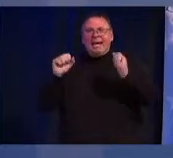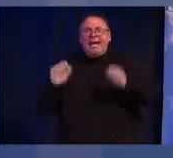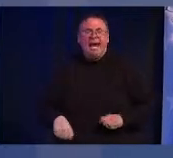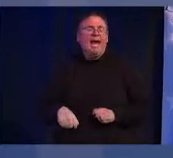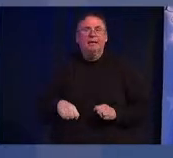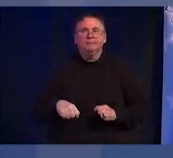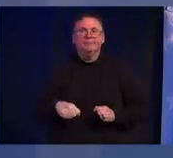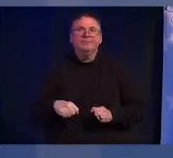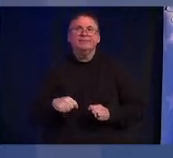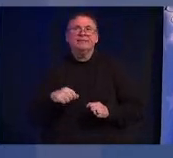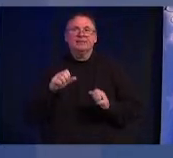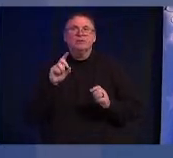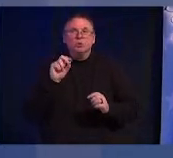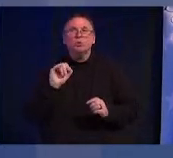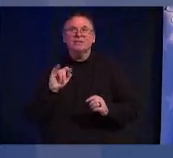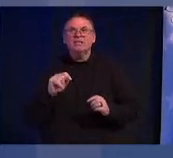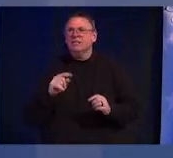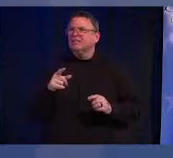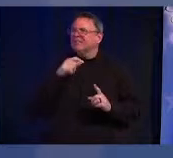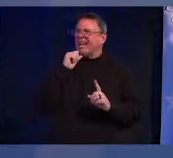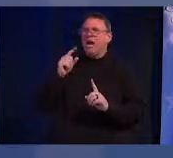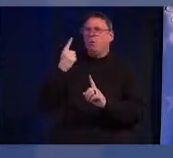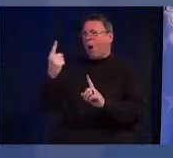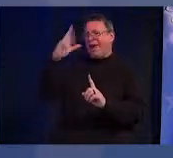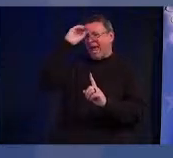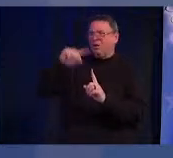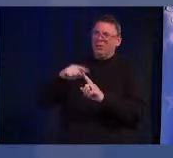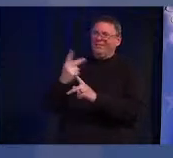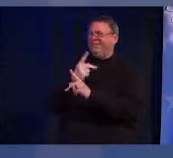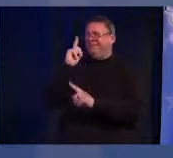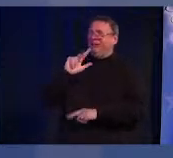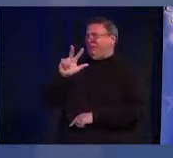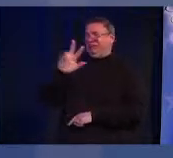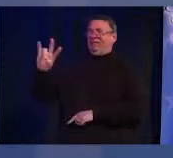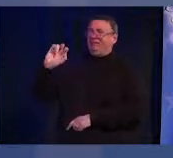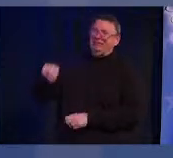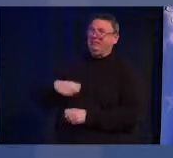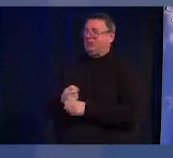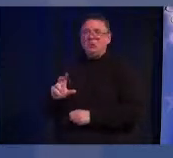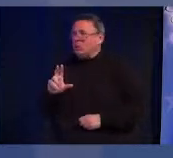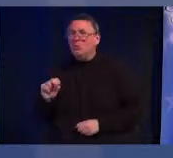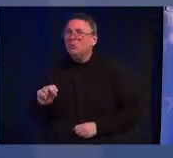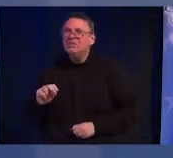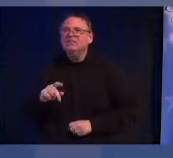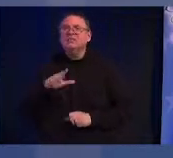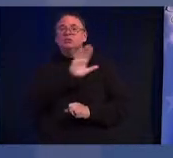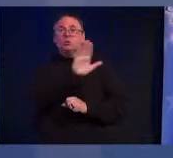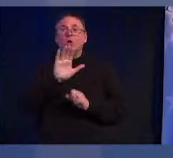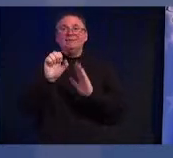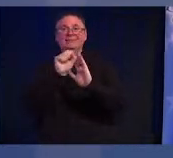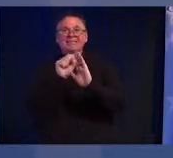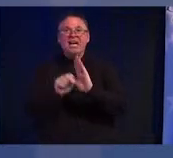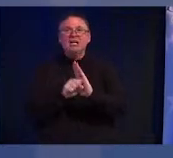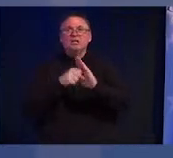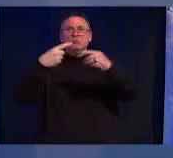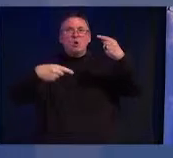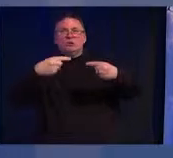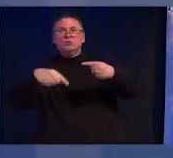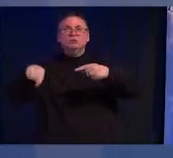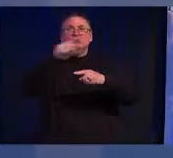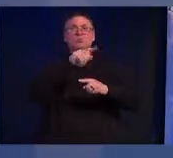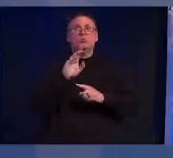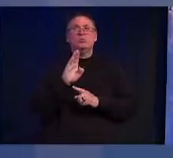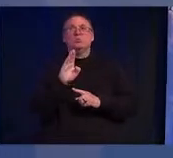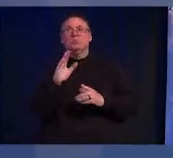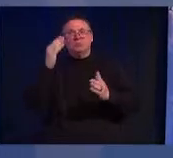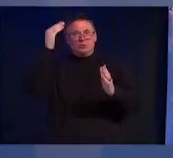take one guy who's had a business for 37 years. There's an entire state bureaucracy that knows what's going on. They just